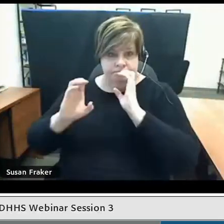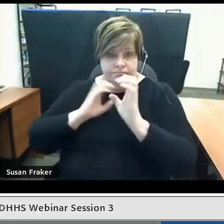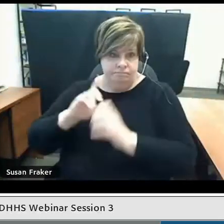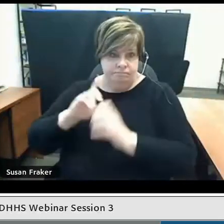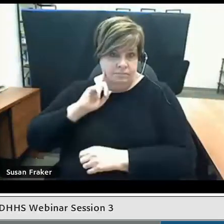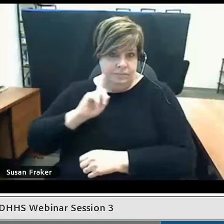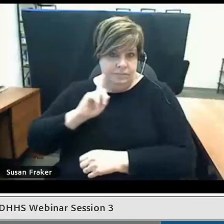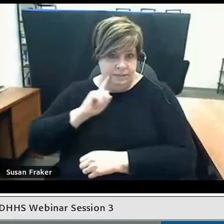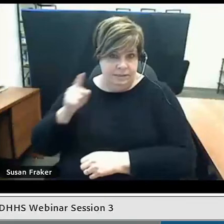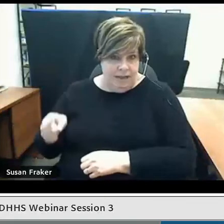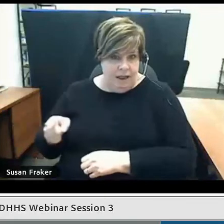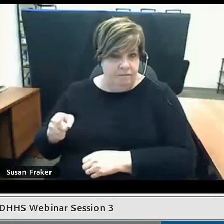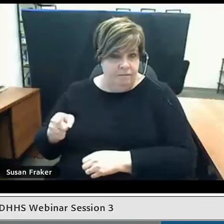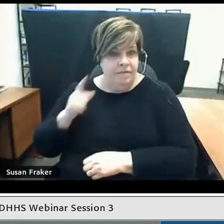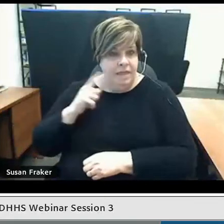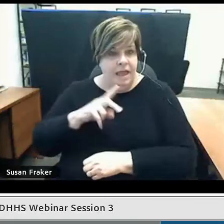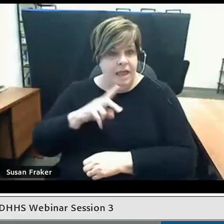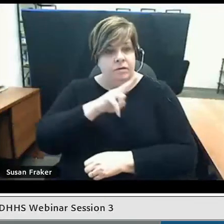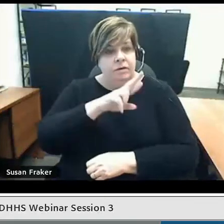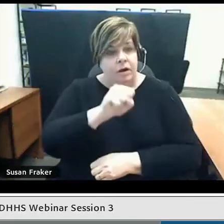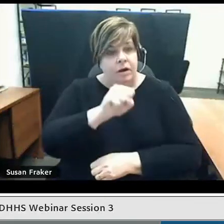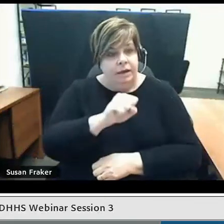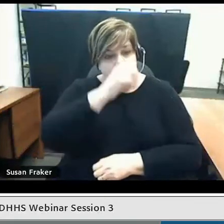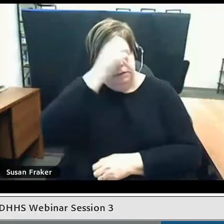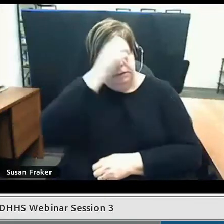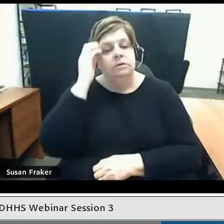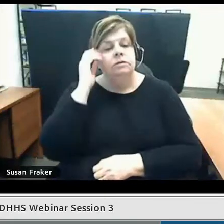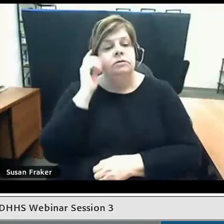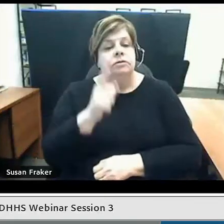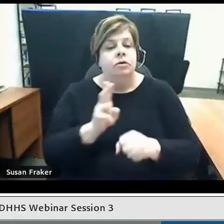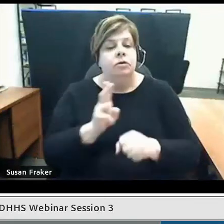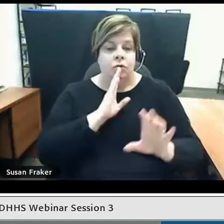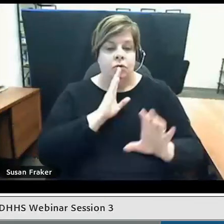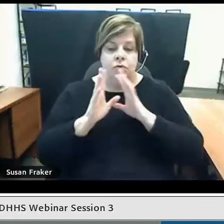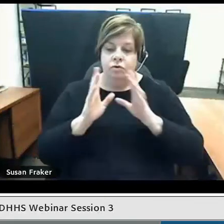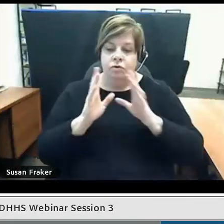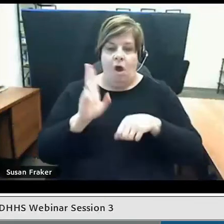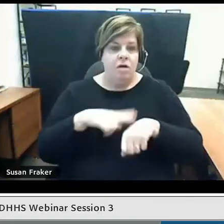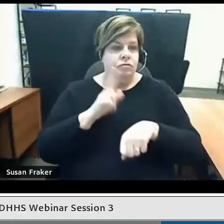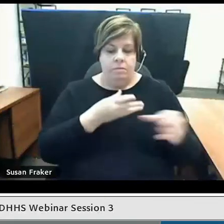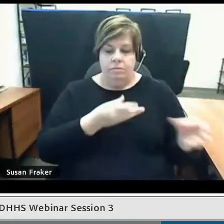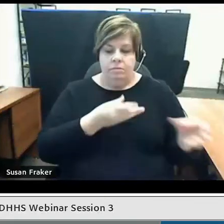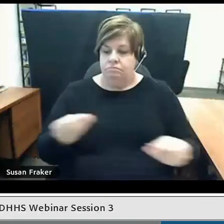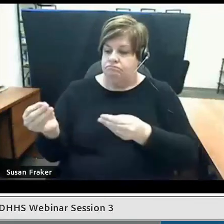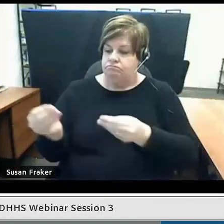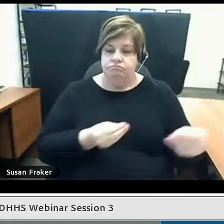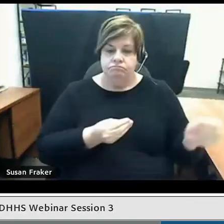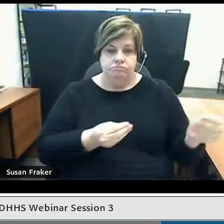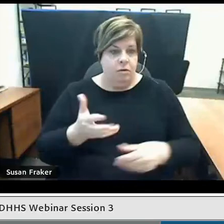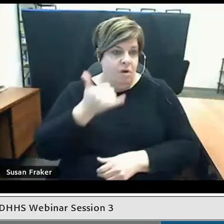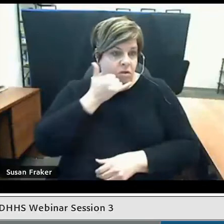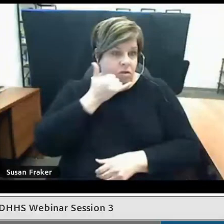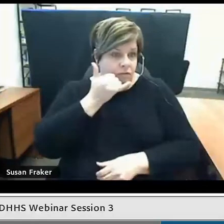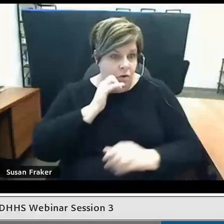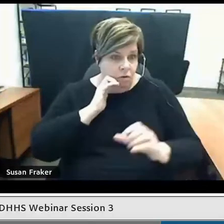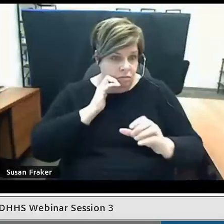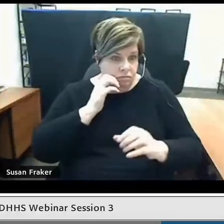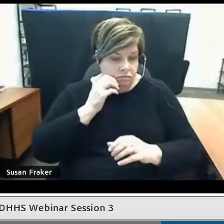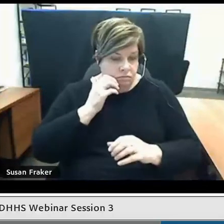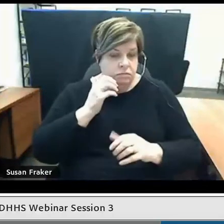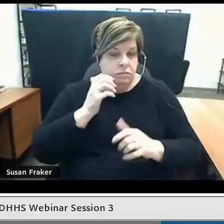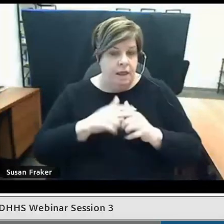that would be an example of video relay service. So you would talk as you would to anyone on the phone, and an interpreter, such